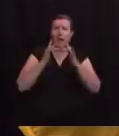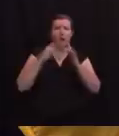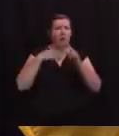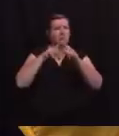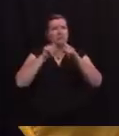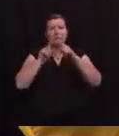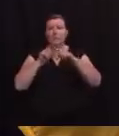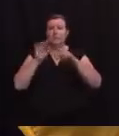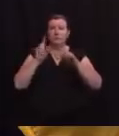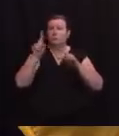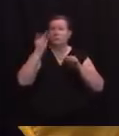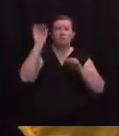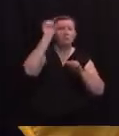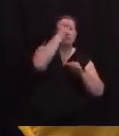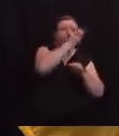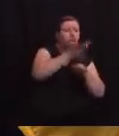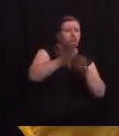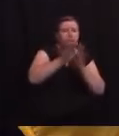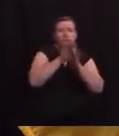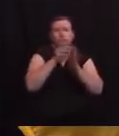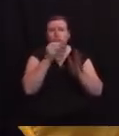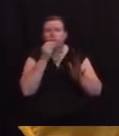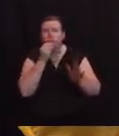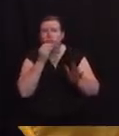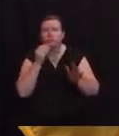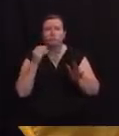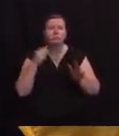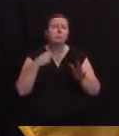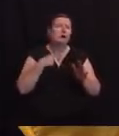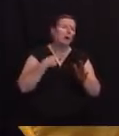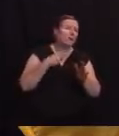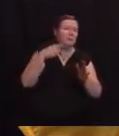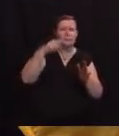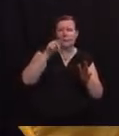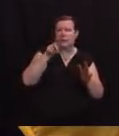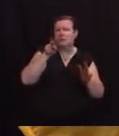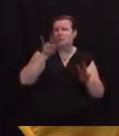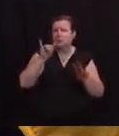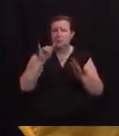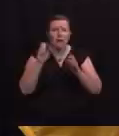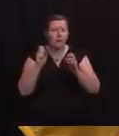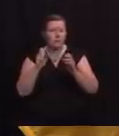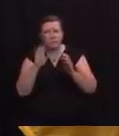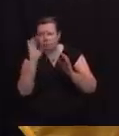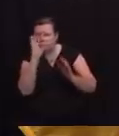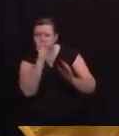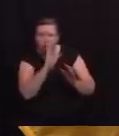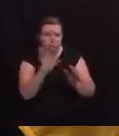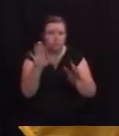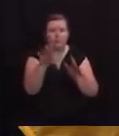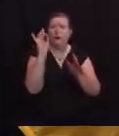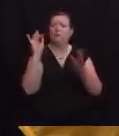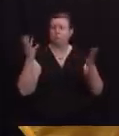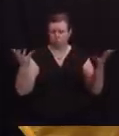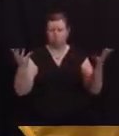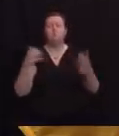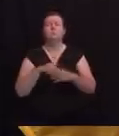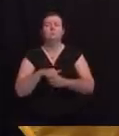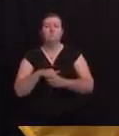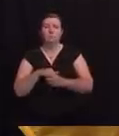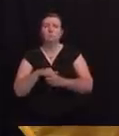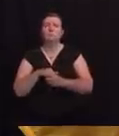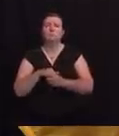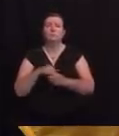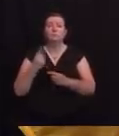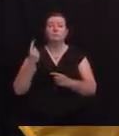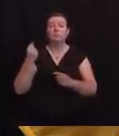and pantries in the tri-state area and more than 700 nationwide. Last year, they took the next step by